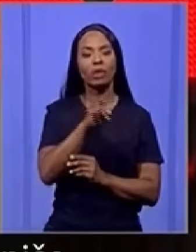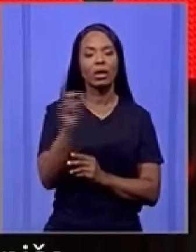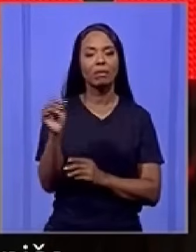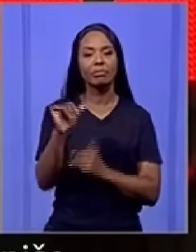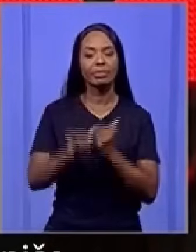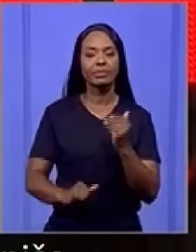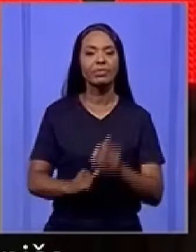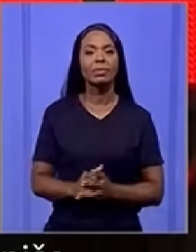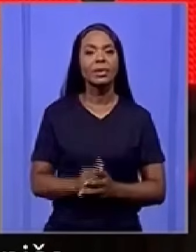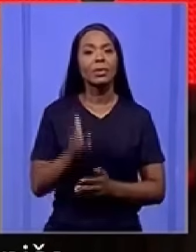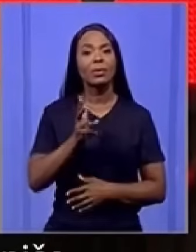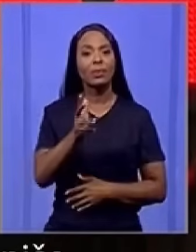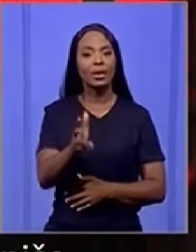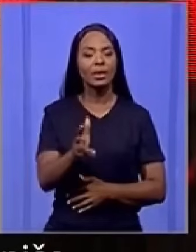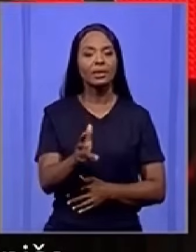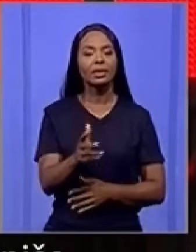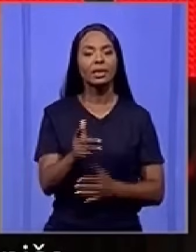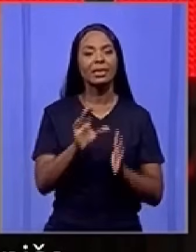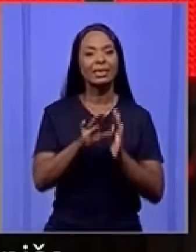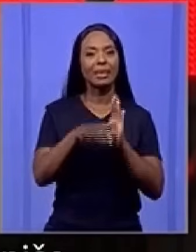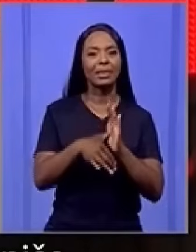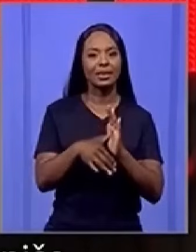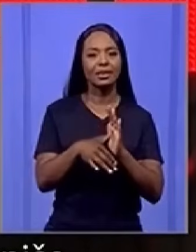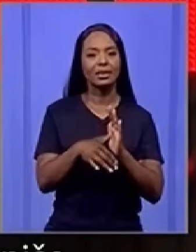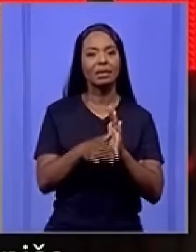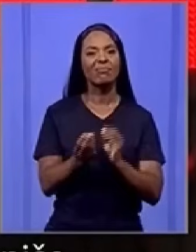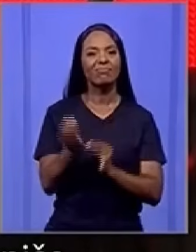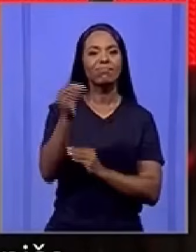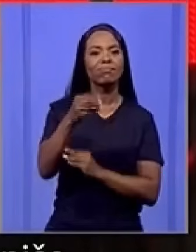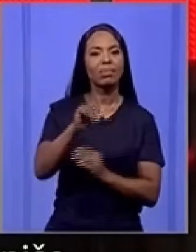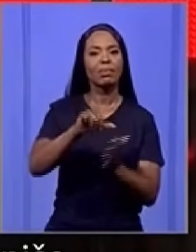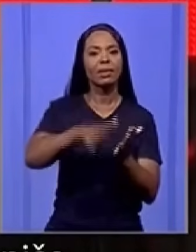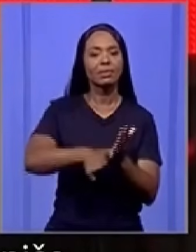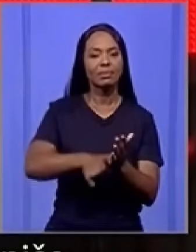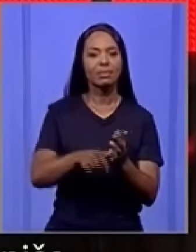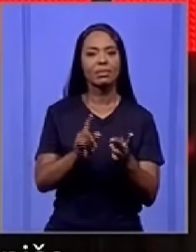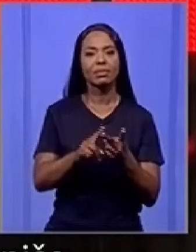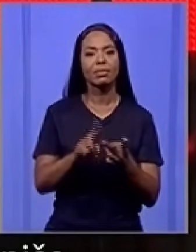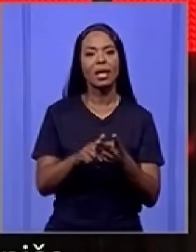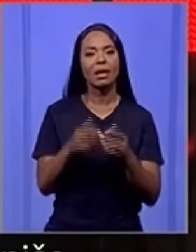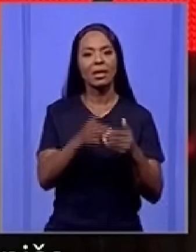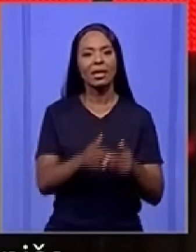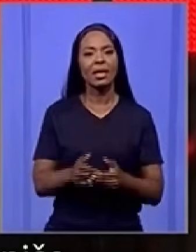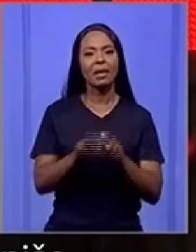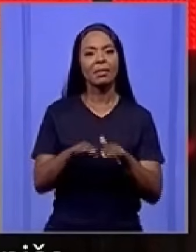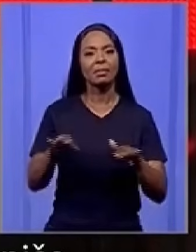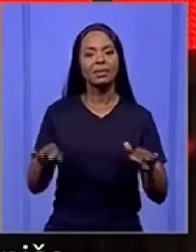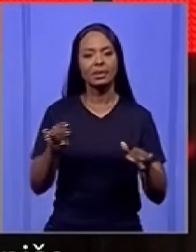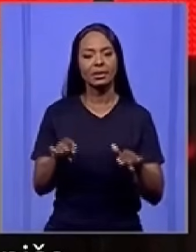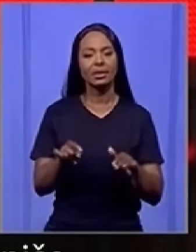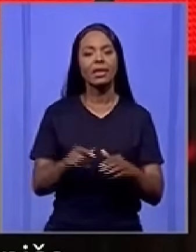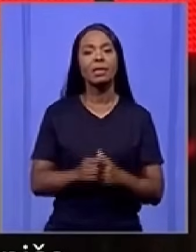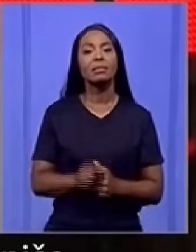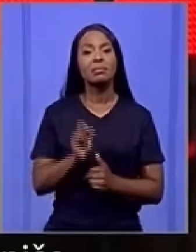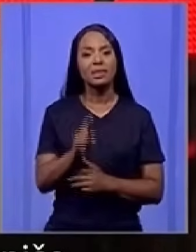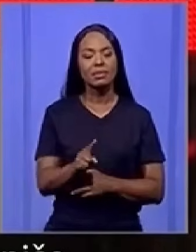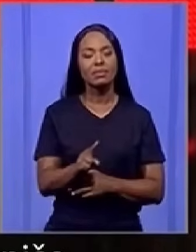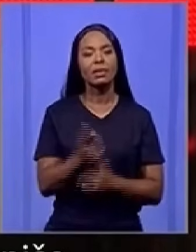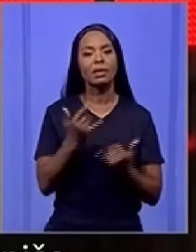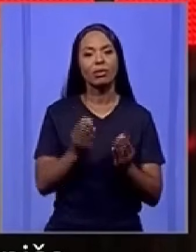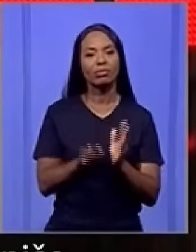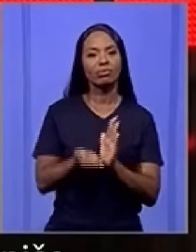month. We want disability, care dependency, and foster care increased. The